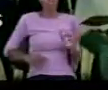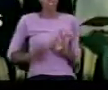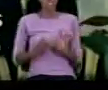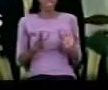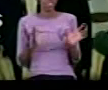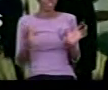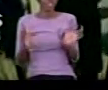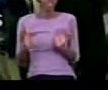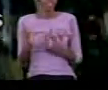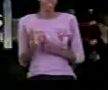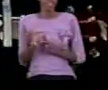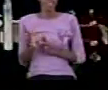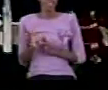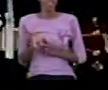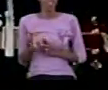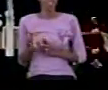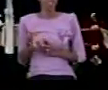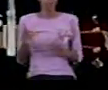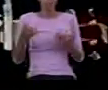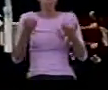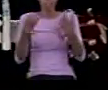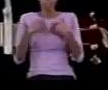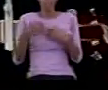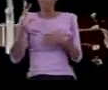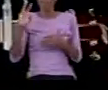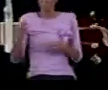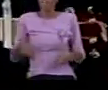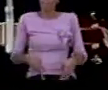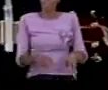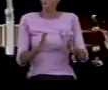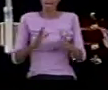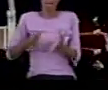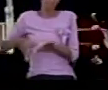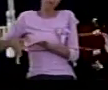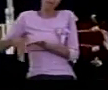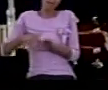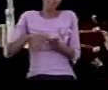Lord Jesus. Have your way, come have your way.